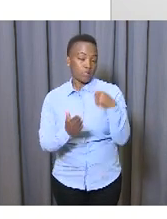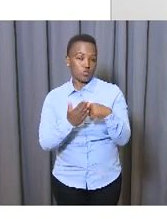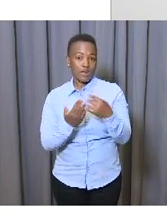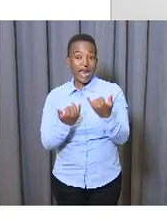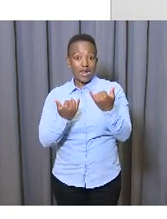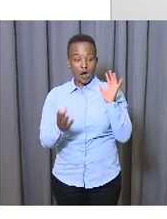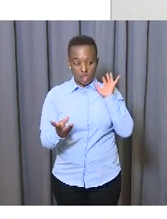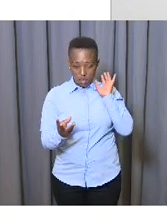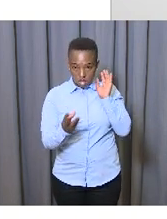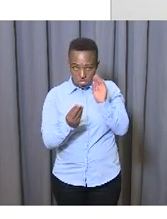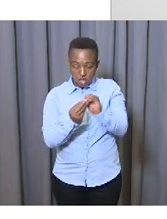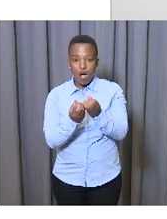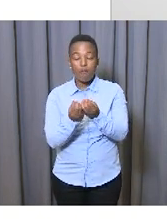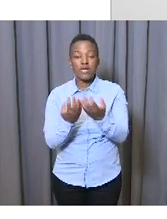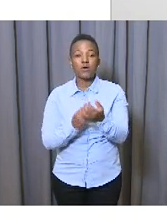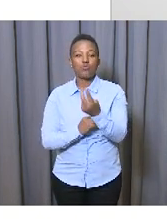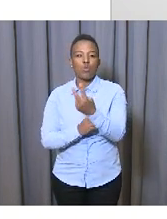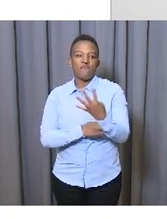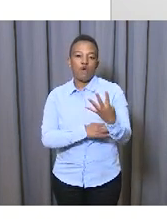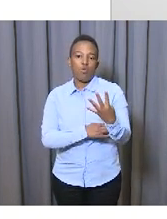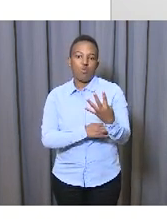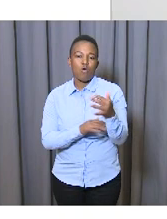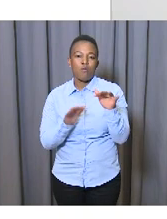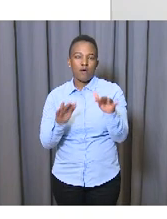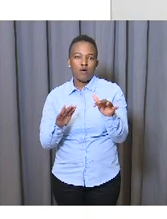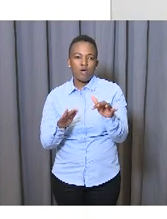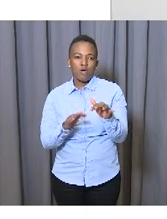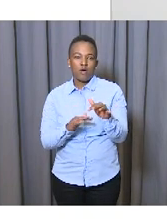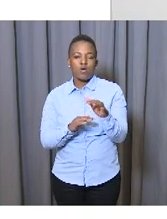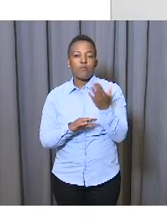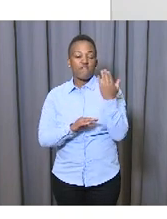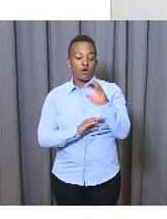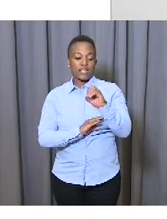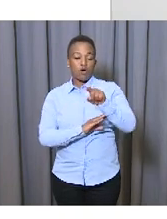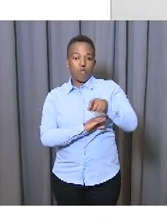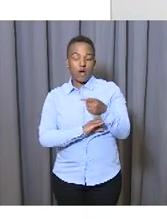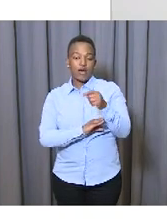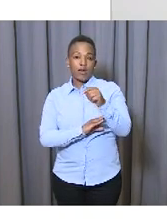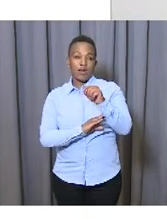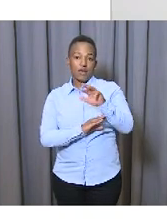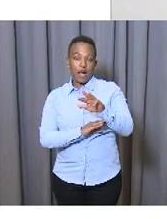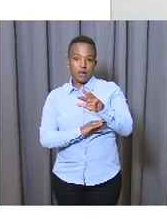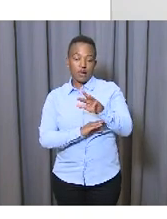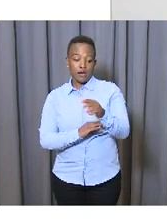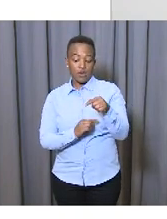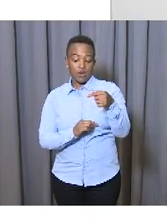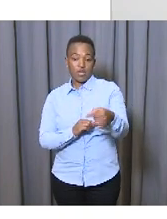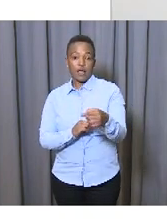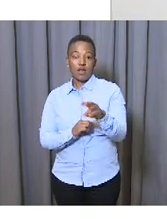have 24. So the mortality rate was 0.9 last week, Thursday, and now it is